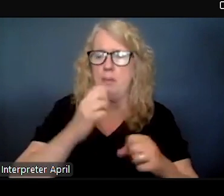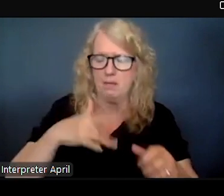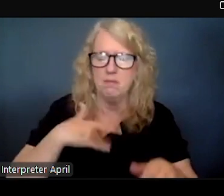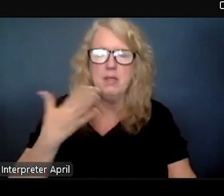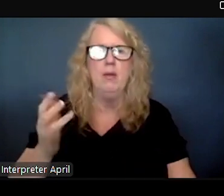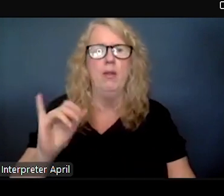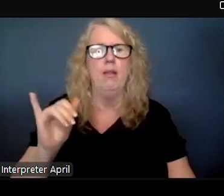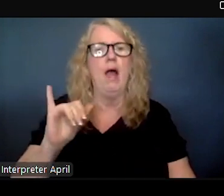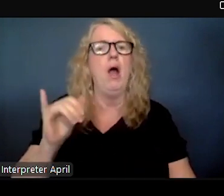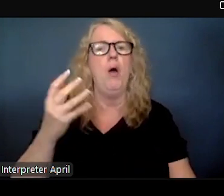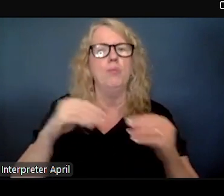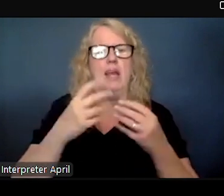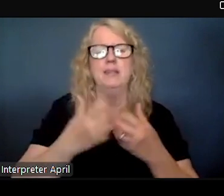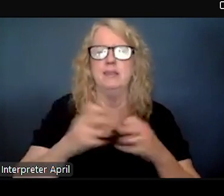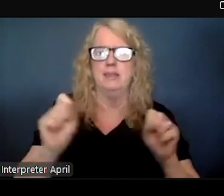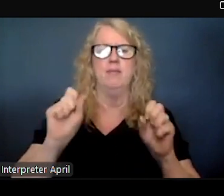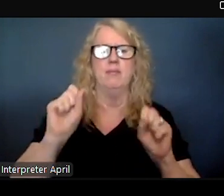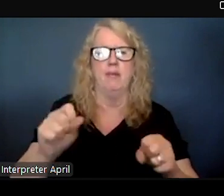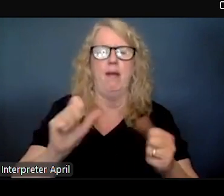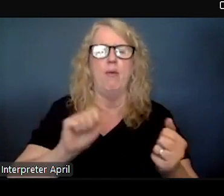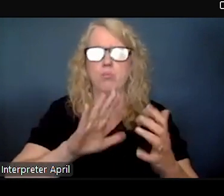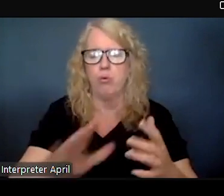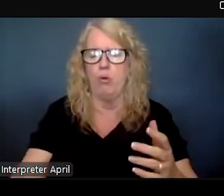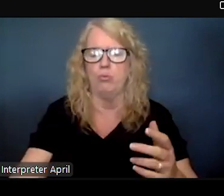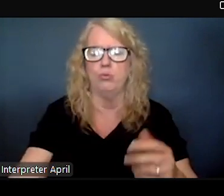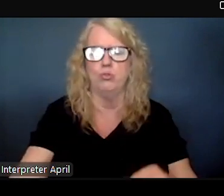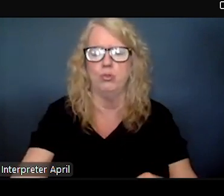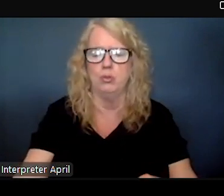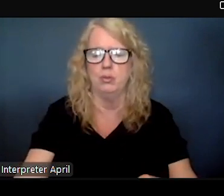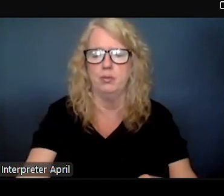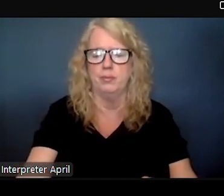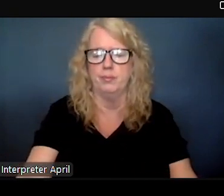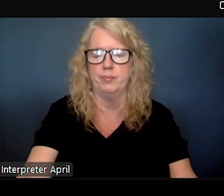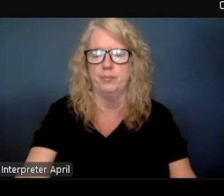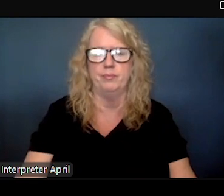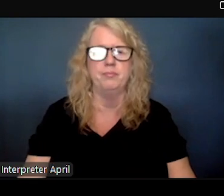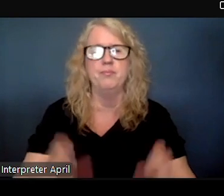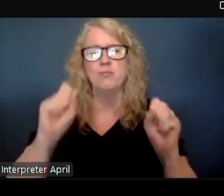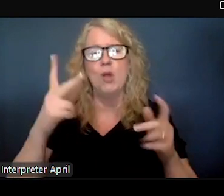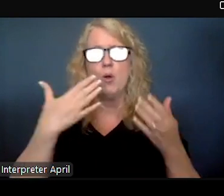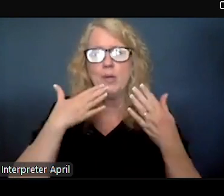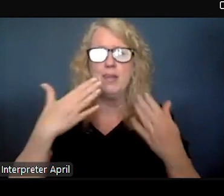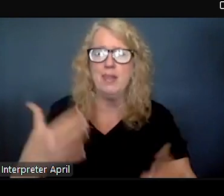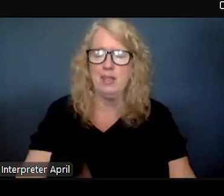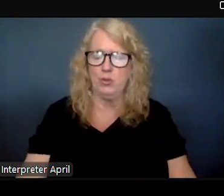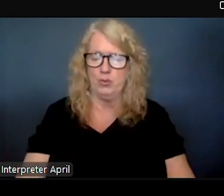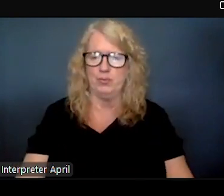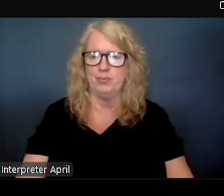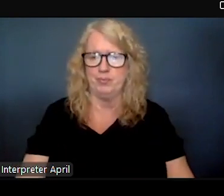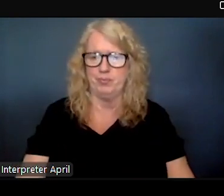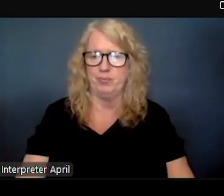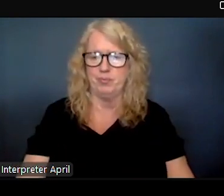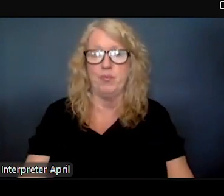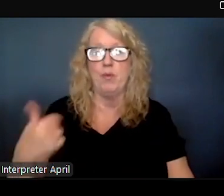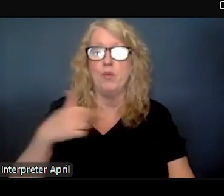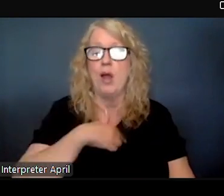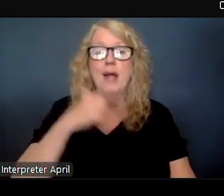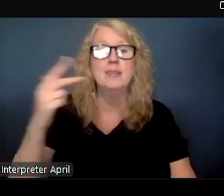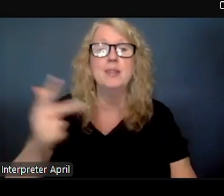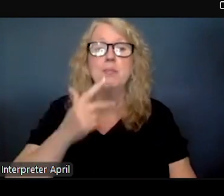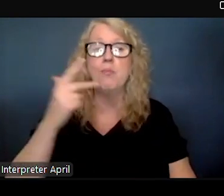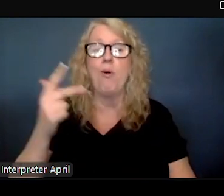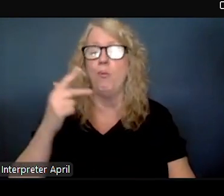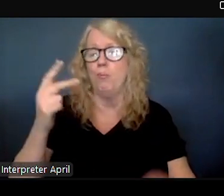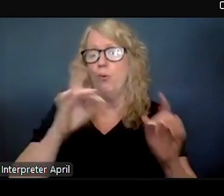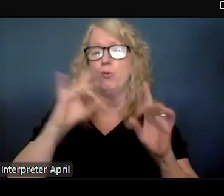okay, it's safe for us to approach. Okay. Thank you. And for us in Mobile Crisis in